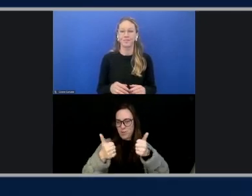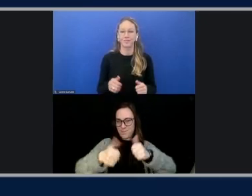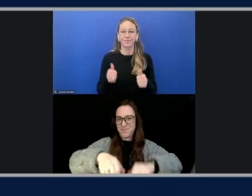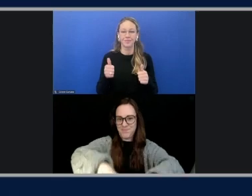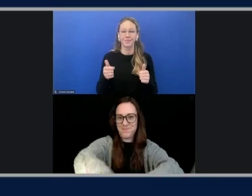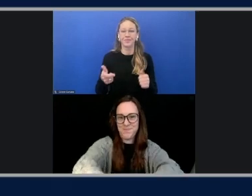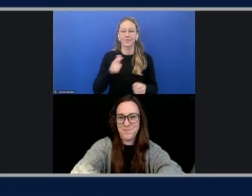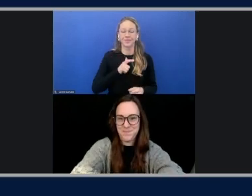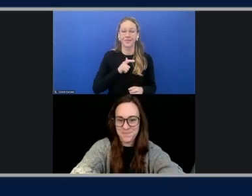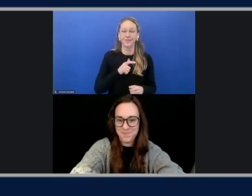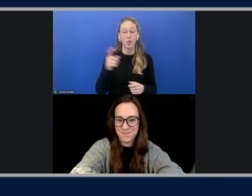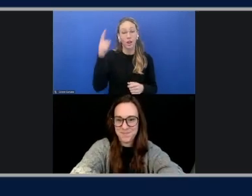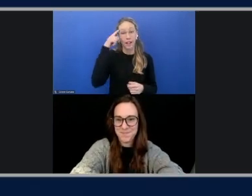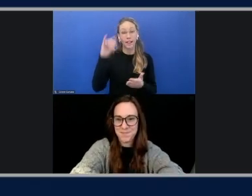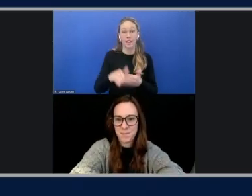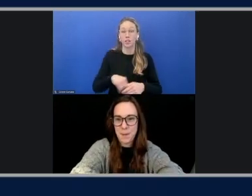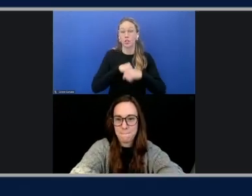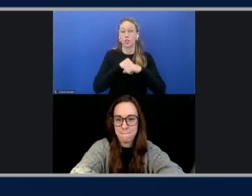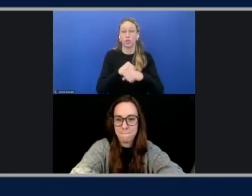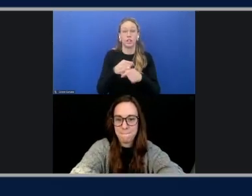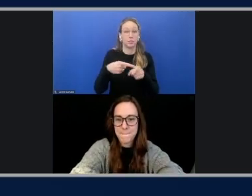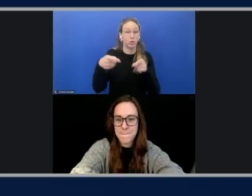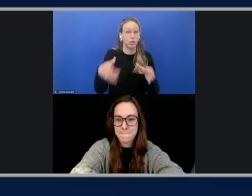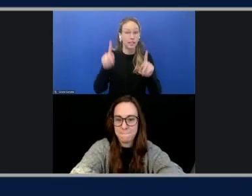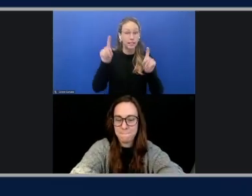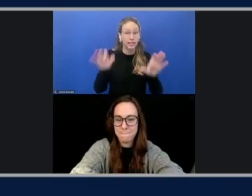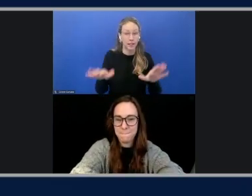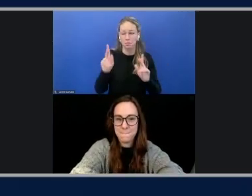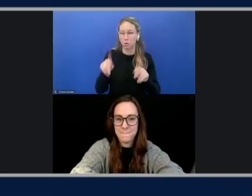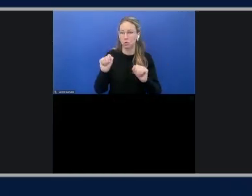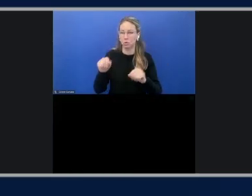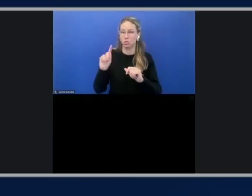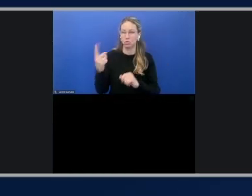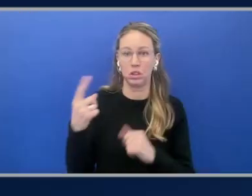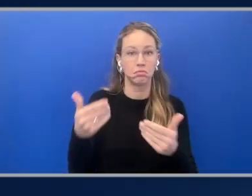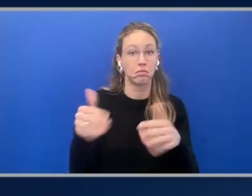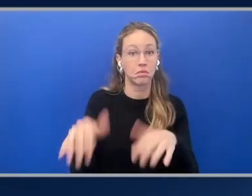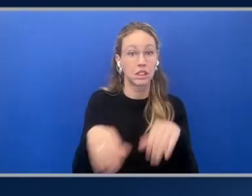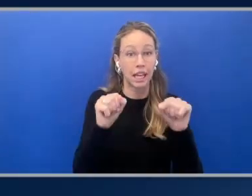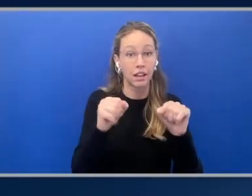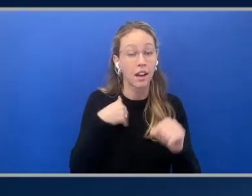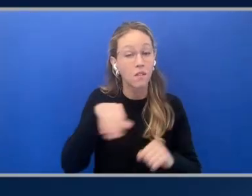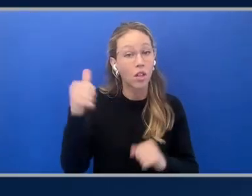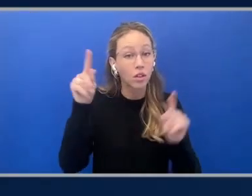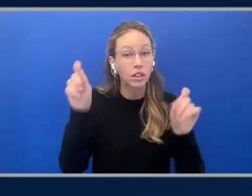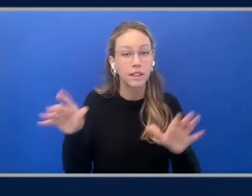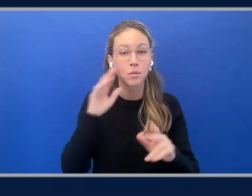specialty exam is something that someone could step right into? Do we have other exams for people to take